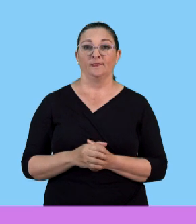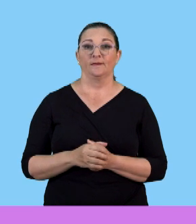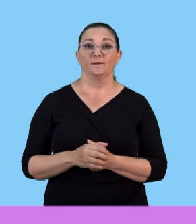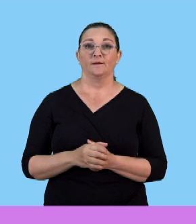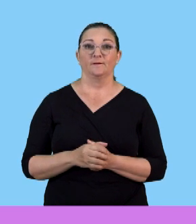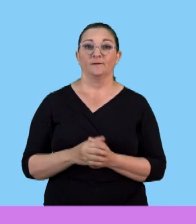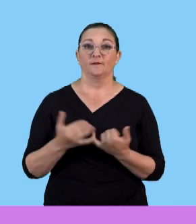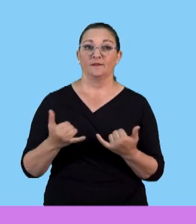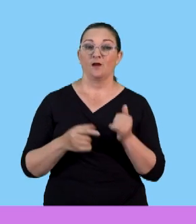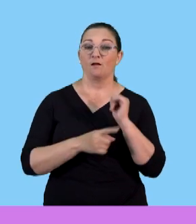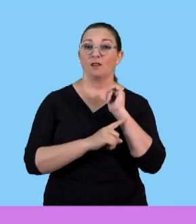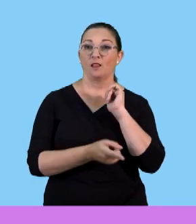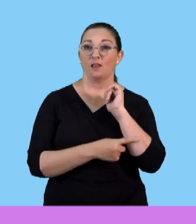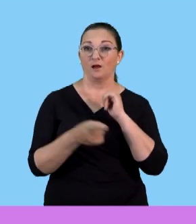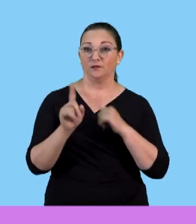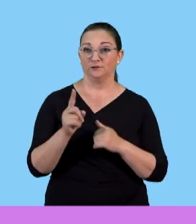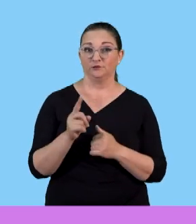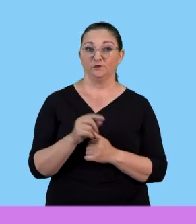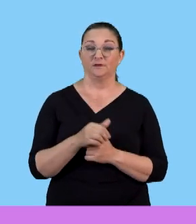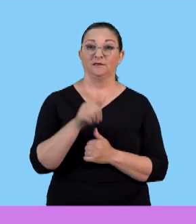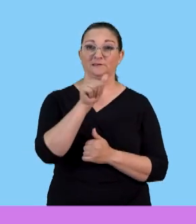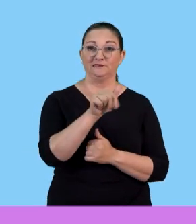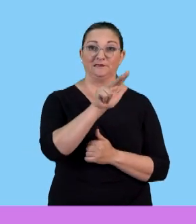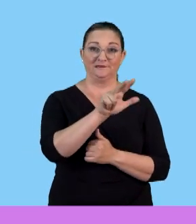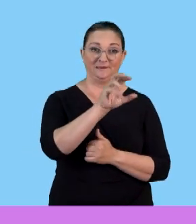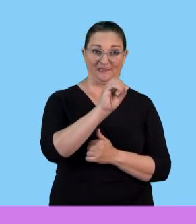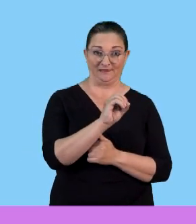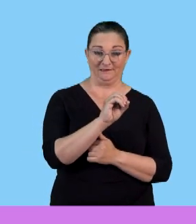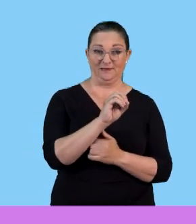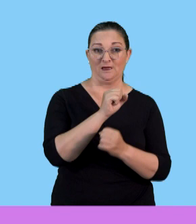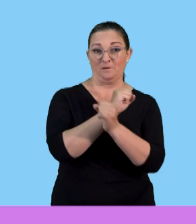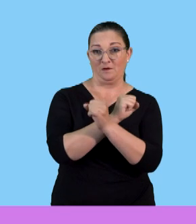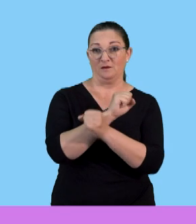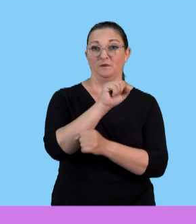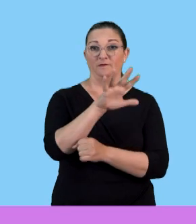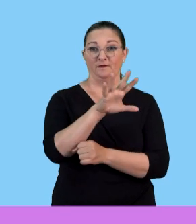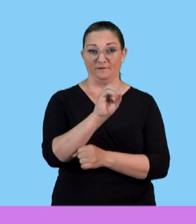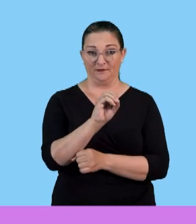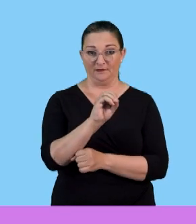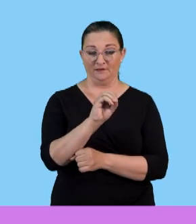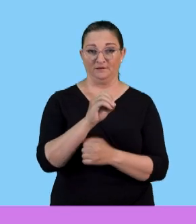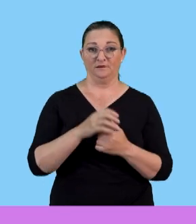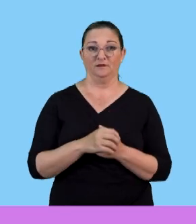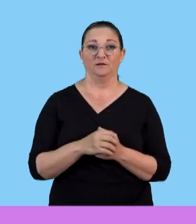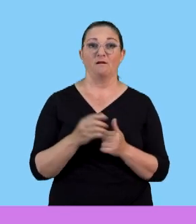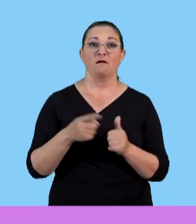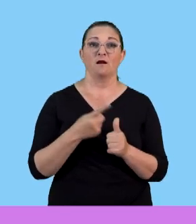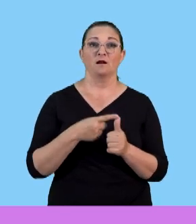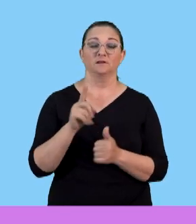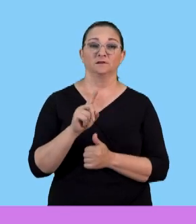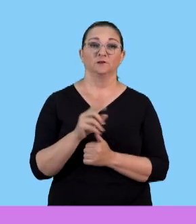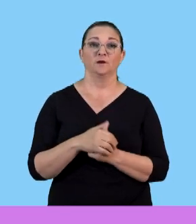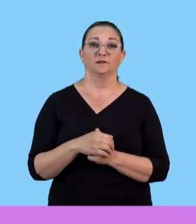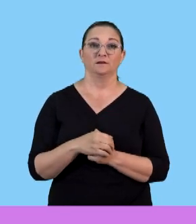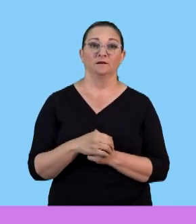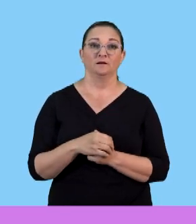17,000. So for the last missing value, having 680 multiplied by 50, it will